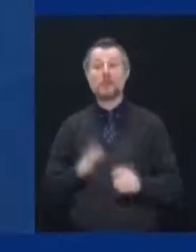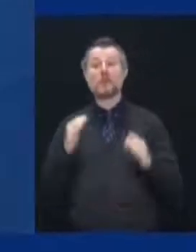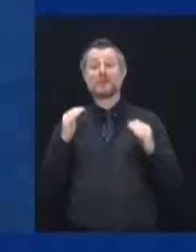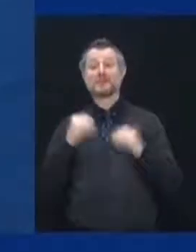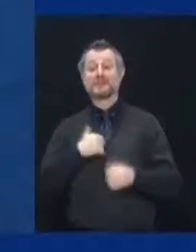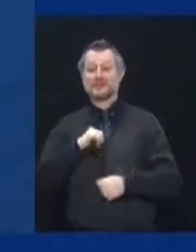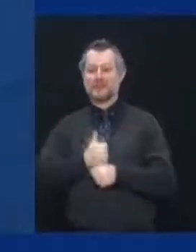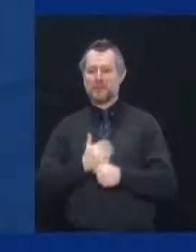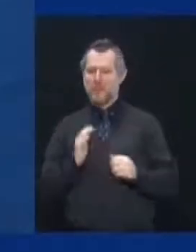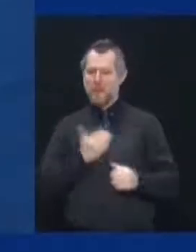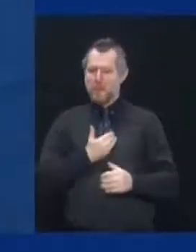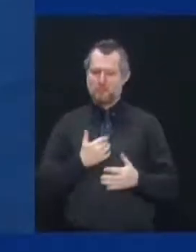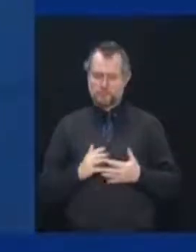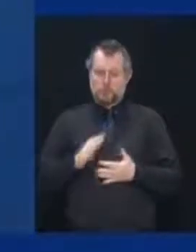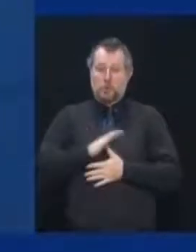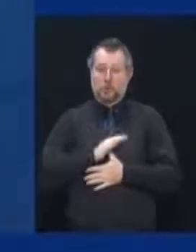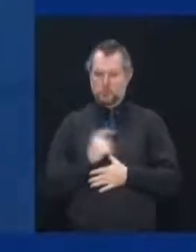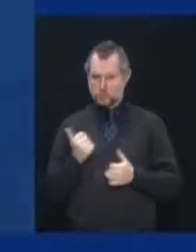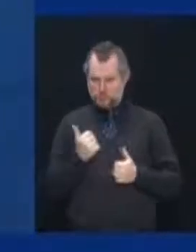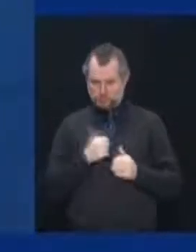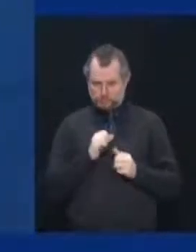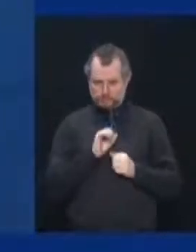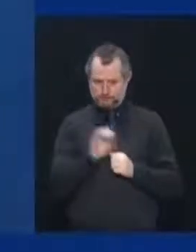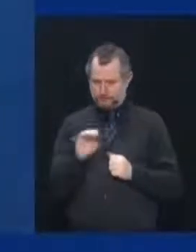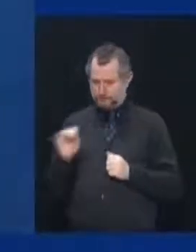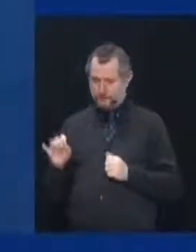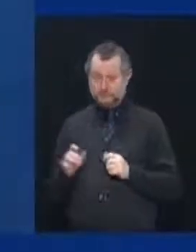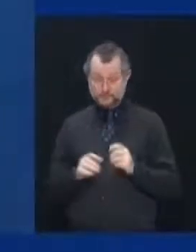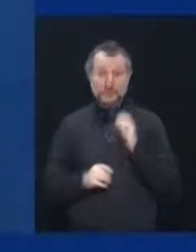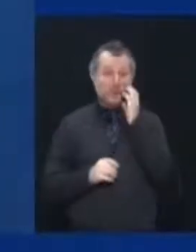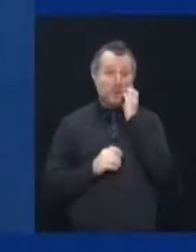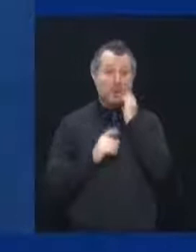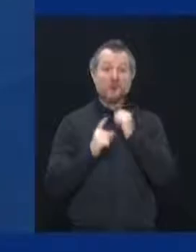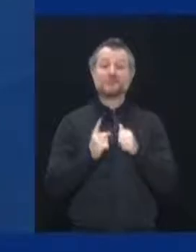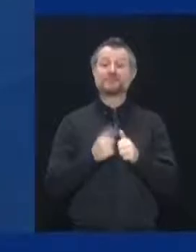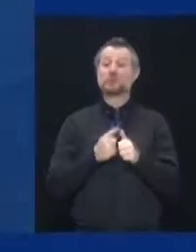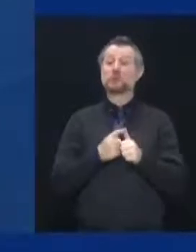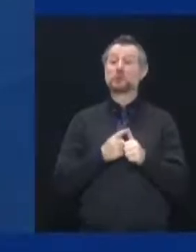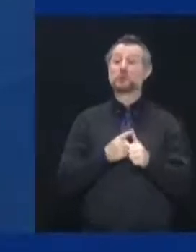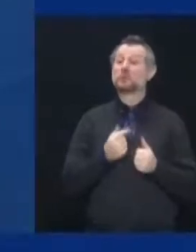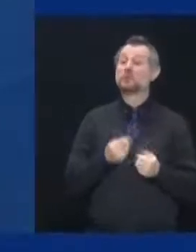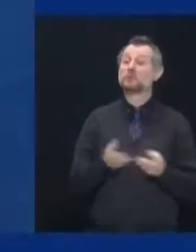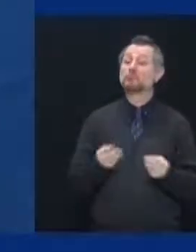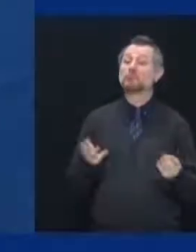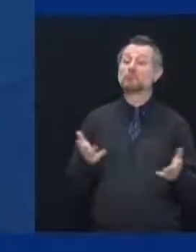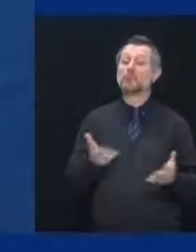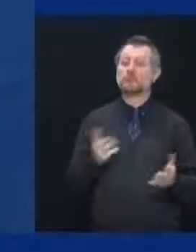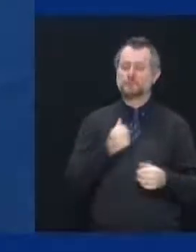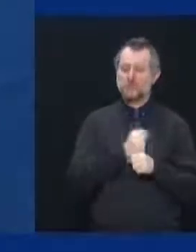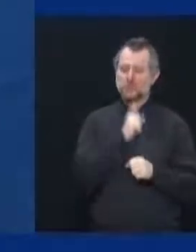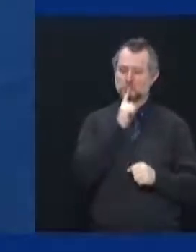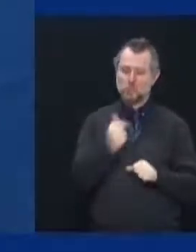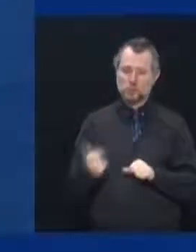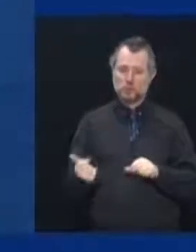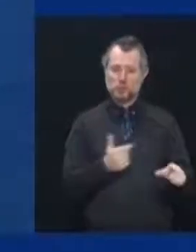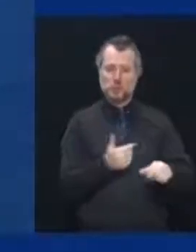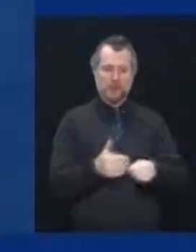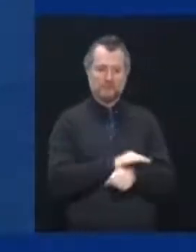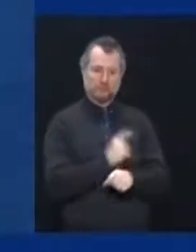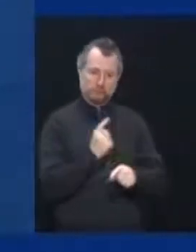prioritizations by those distribution networks to make sure everyone gets covered.